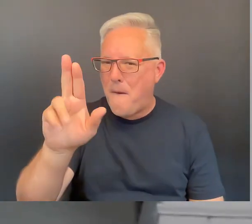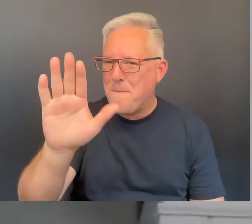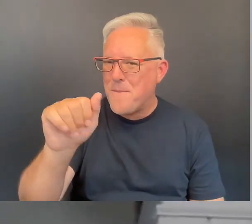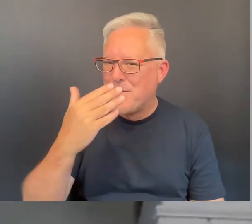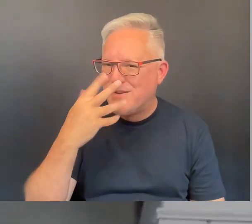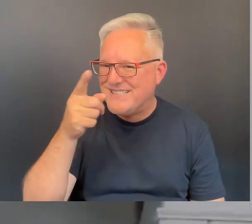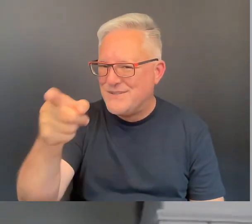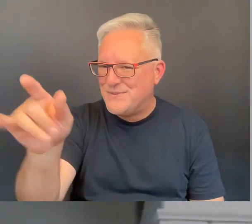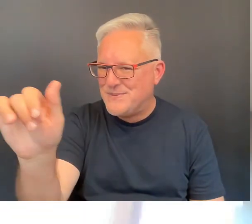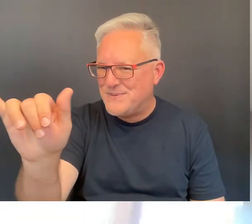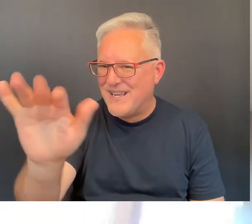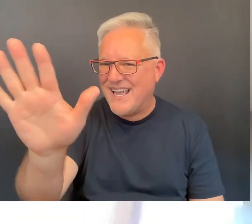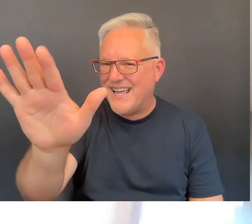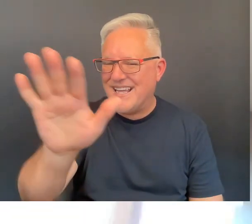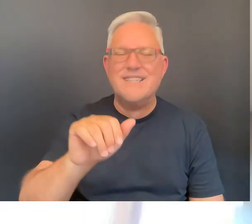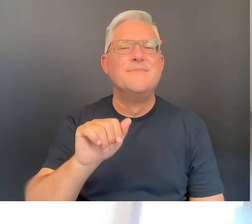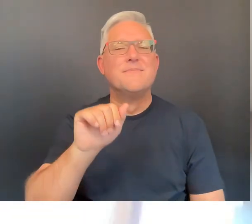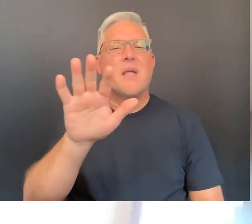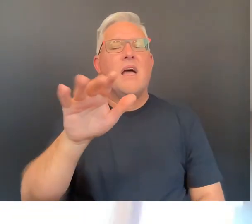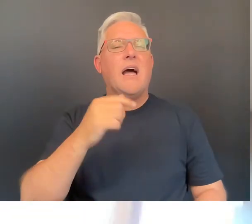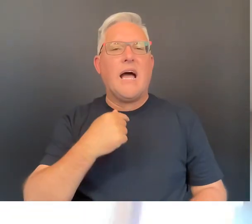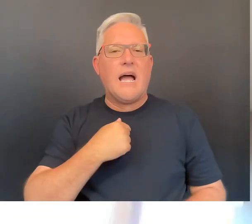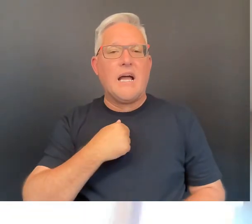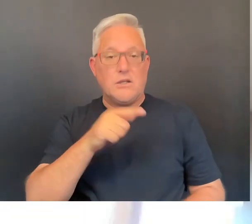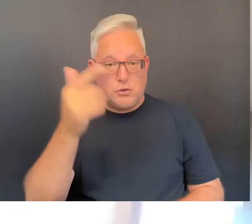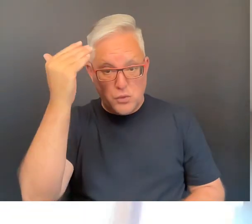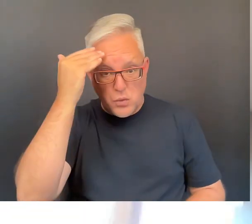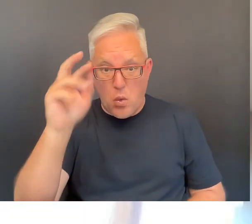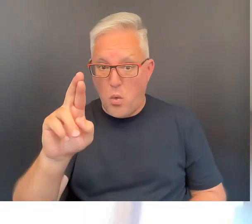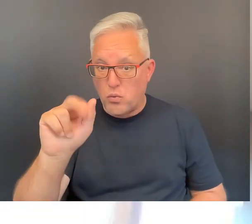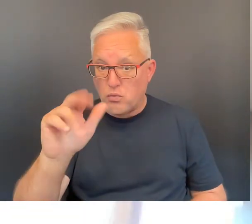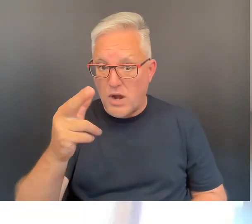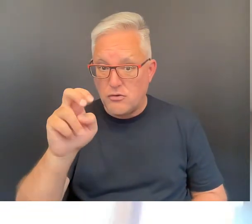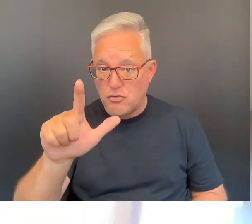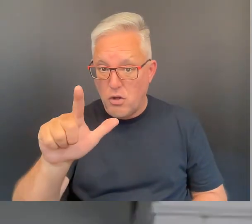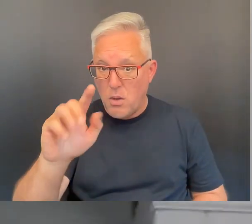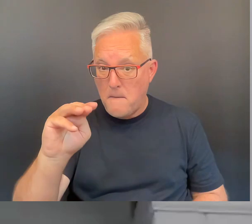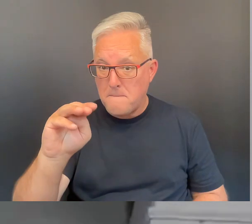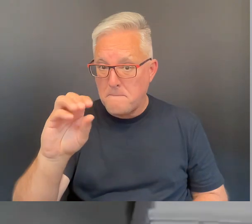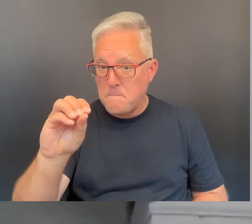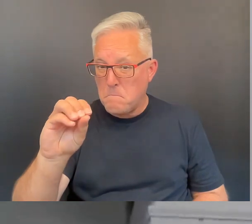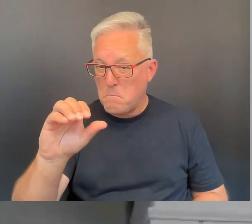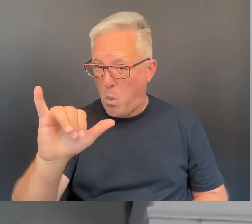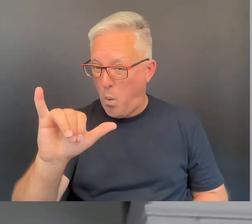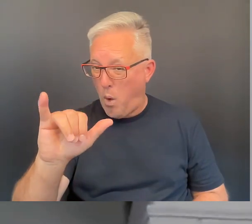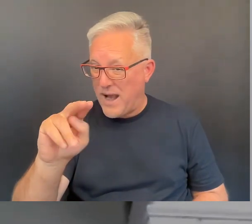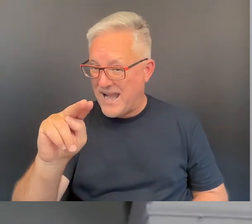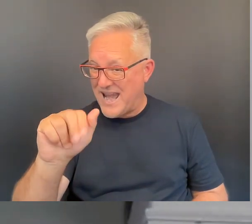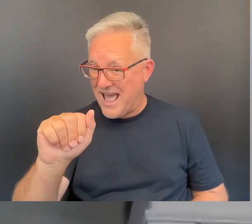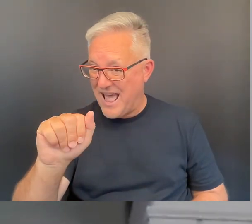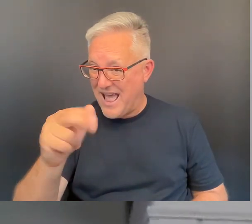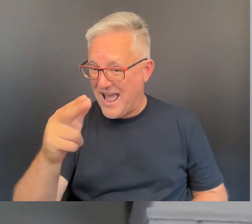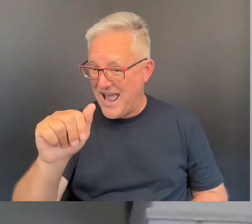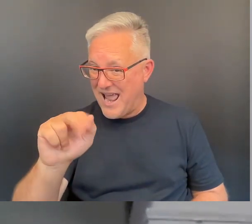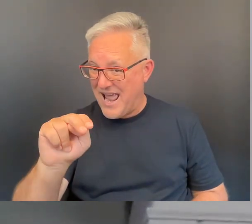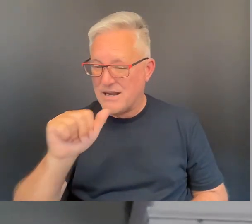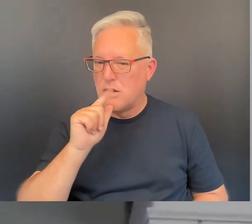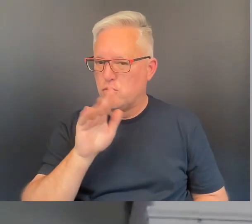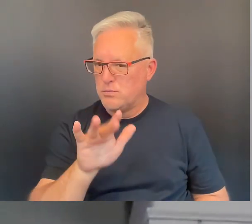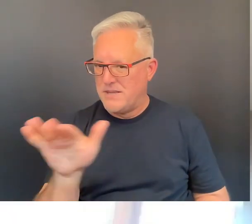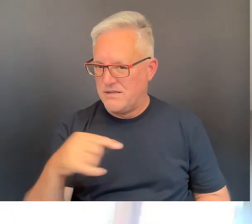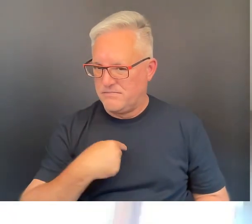Um, I I I don't know if you know Rachel Moynihan. Mm-hmm. She does somatic